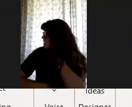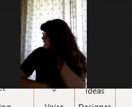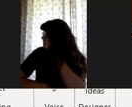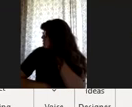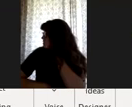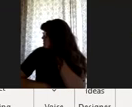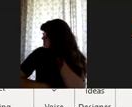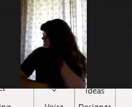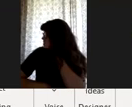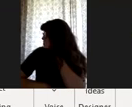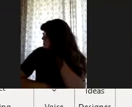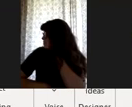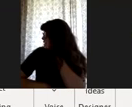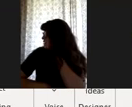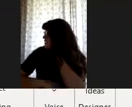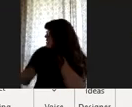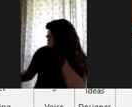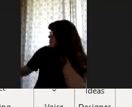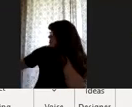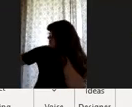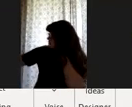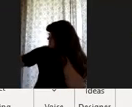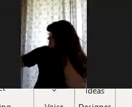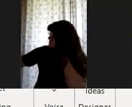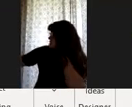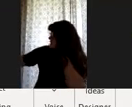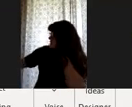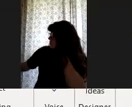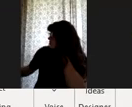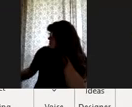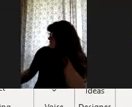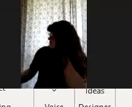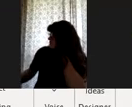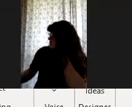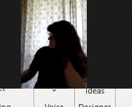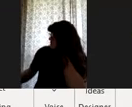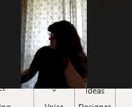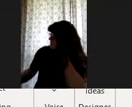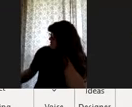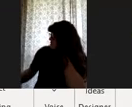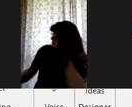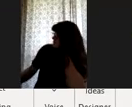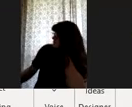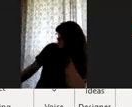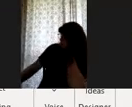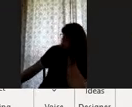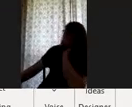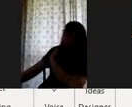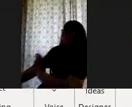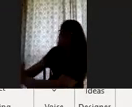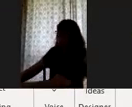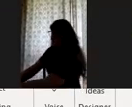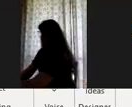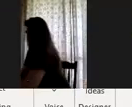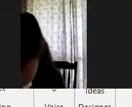got it. Yeah, but you need to make sure you get the door shut all the way. Push the first door shut and then push the second door shut. Hold on, she's got